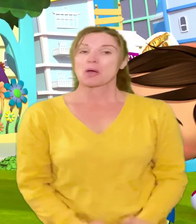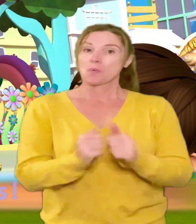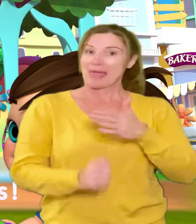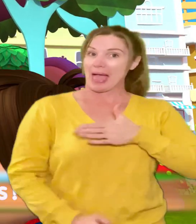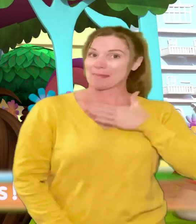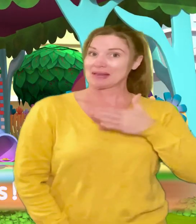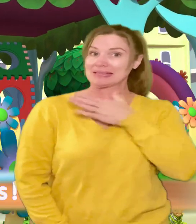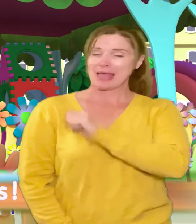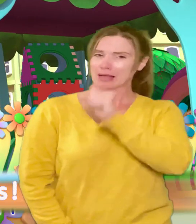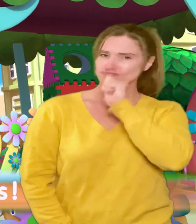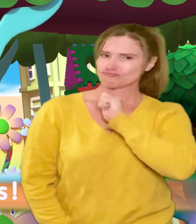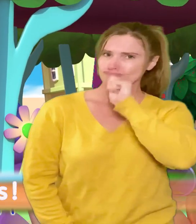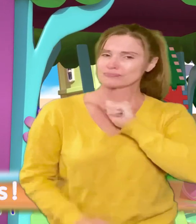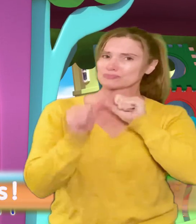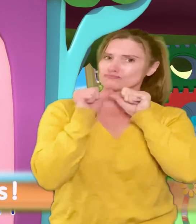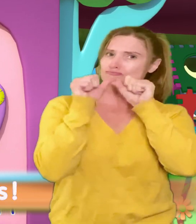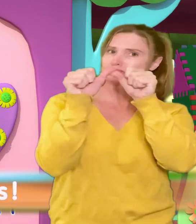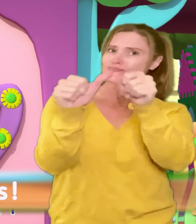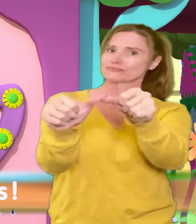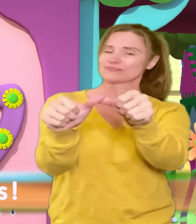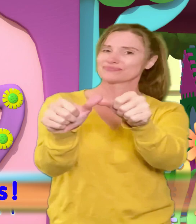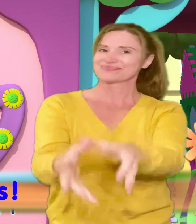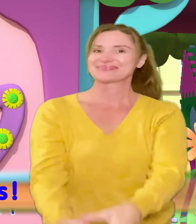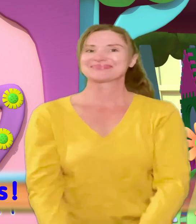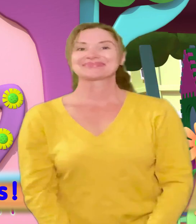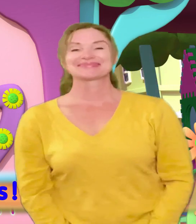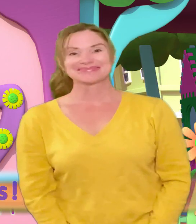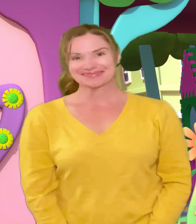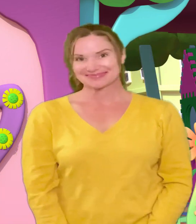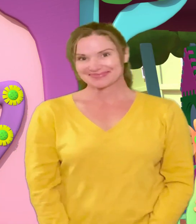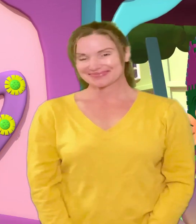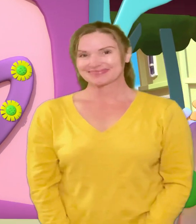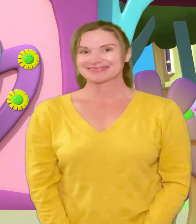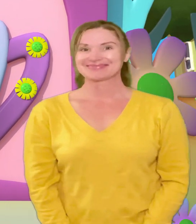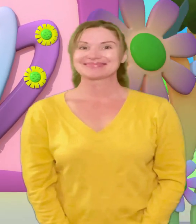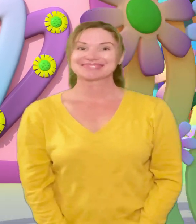With happiness and wild scrapers